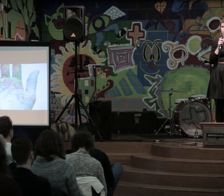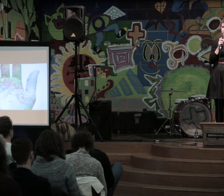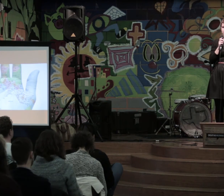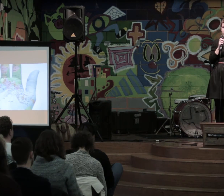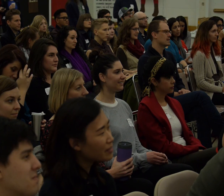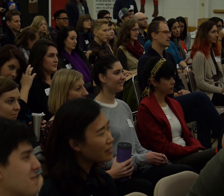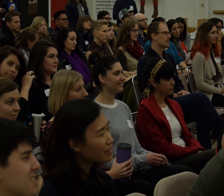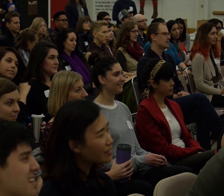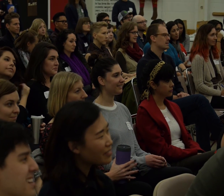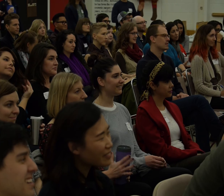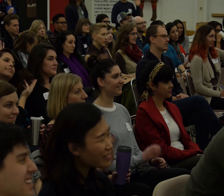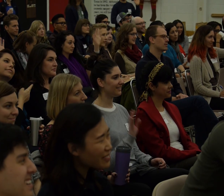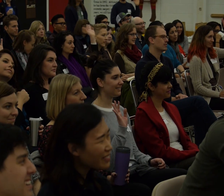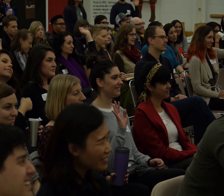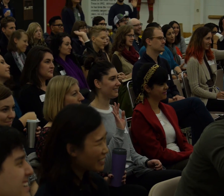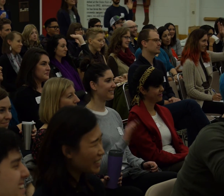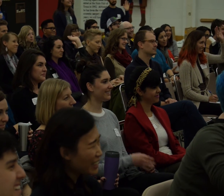admit you're American?